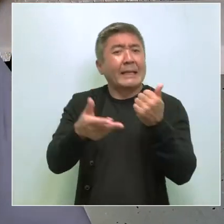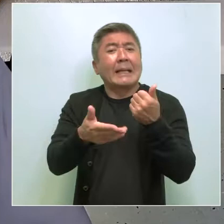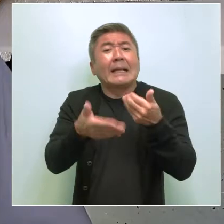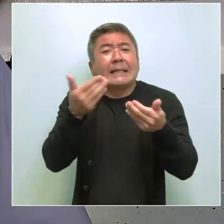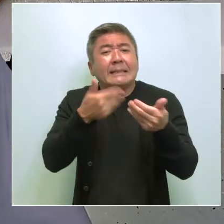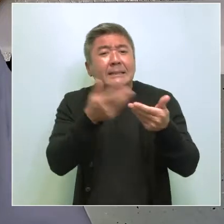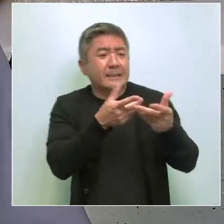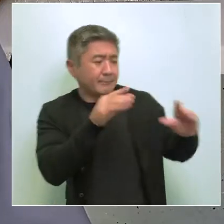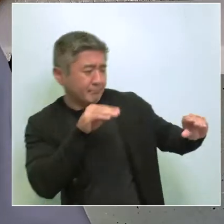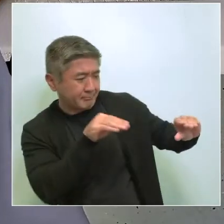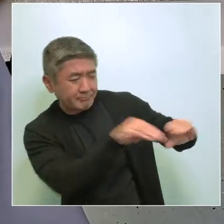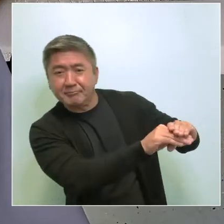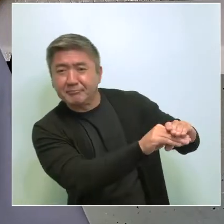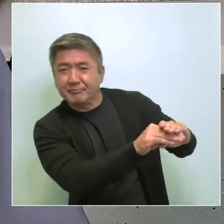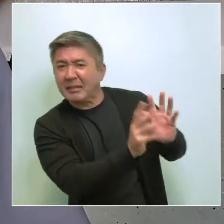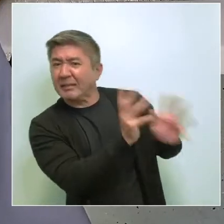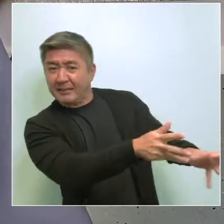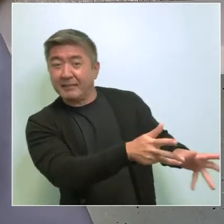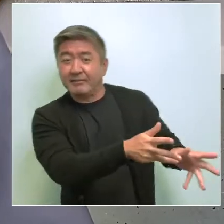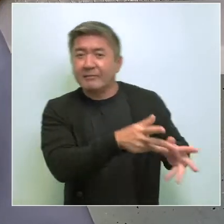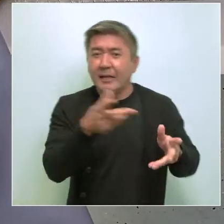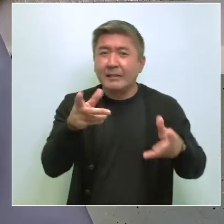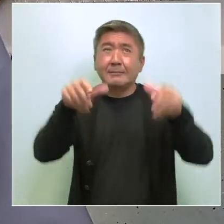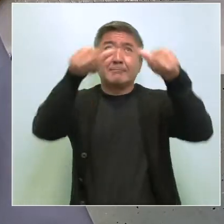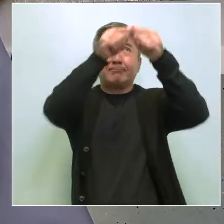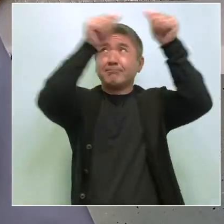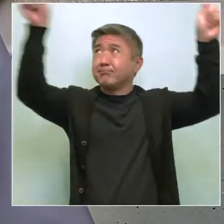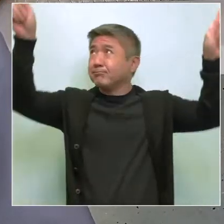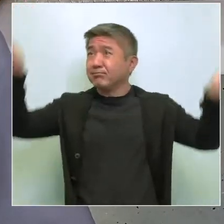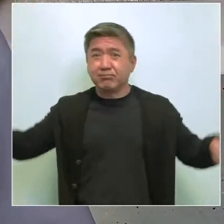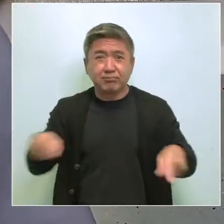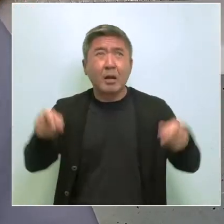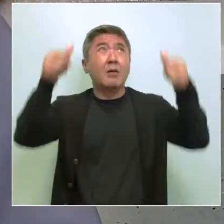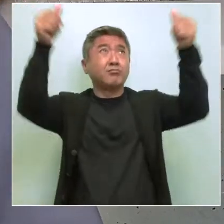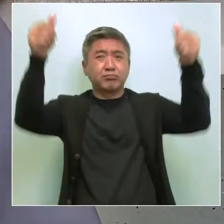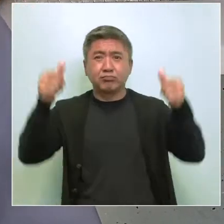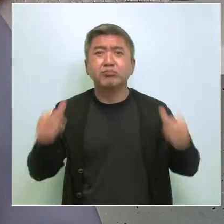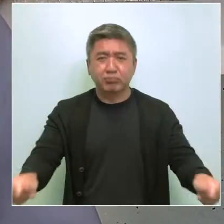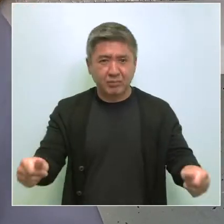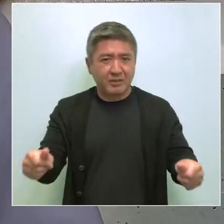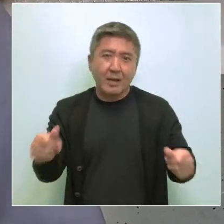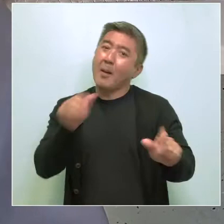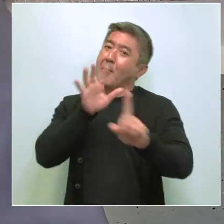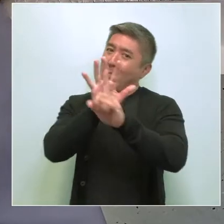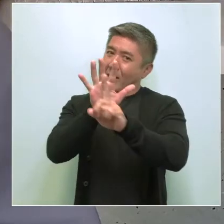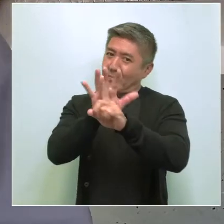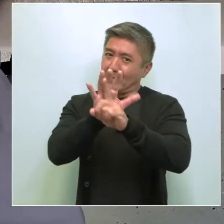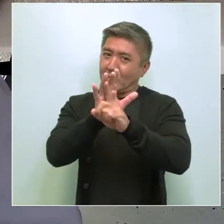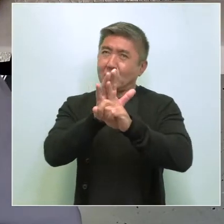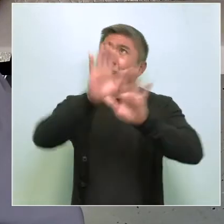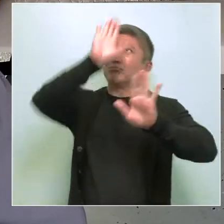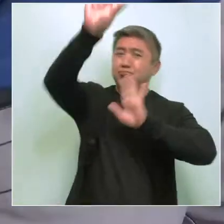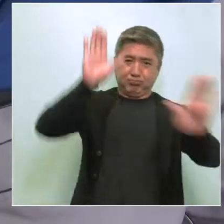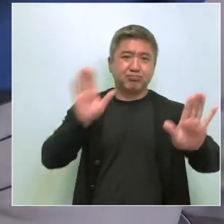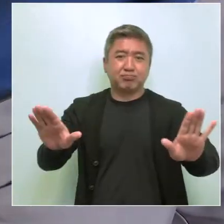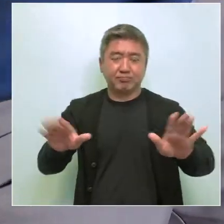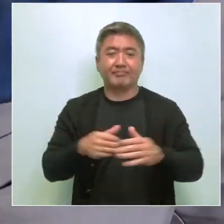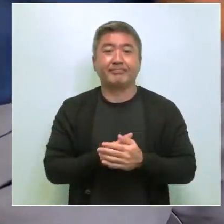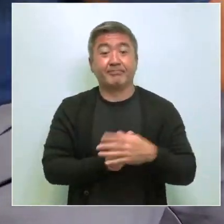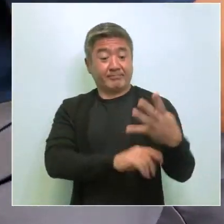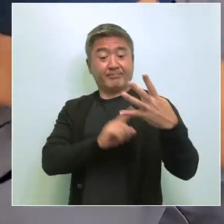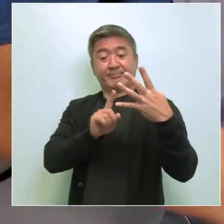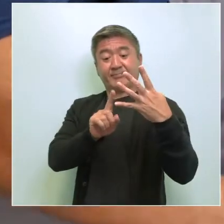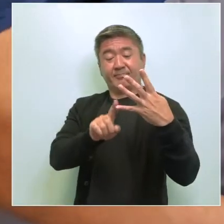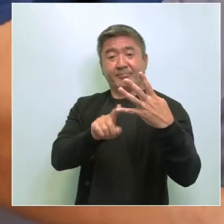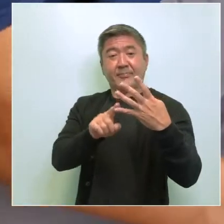It's suitable for large or unusually shaped windows, and this is becoming a more popular option in Hawaii. The other